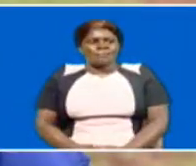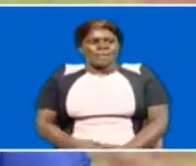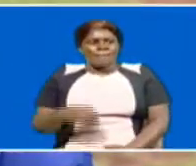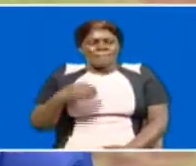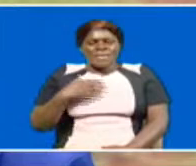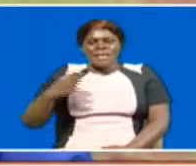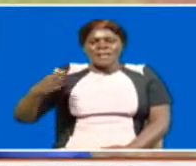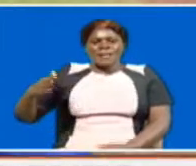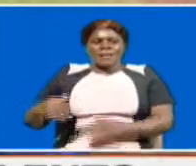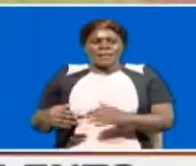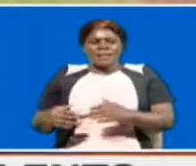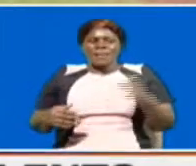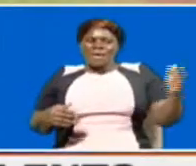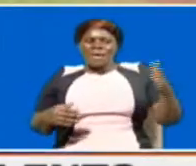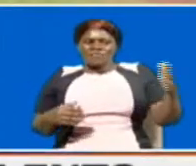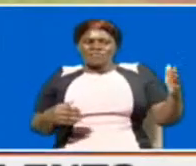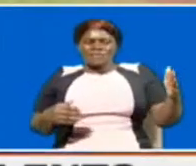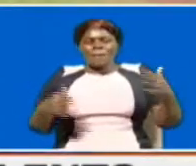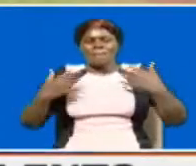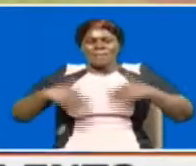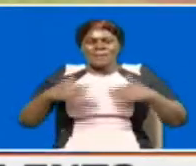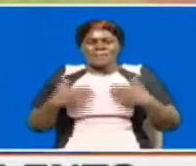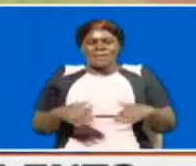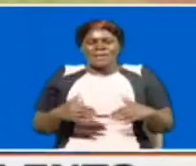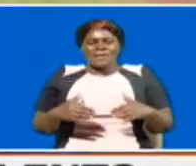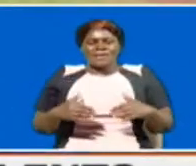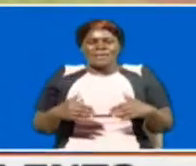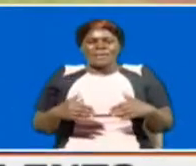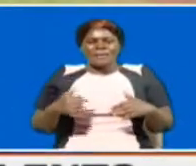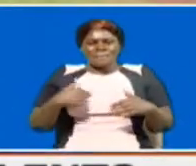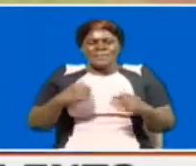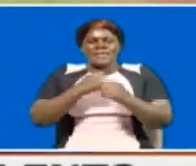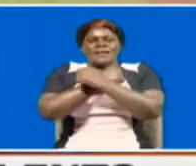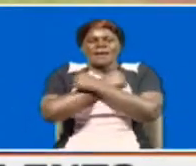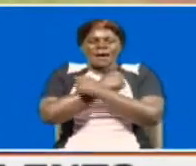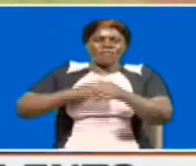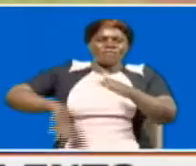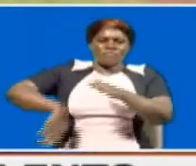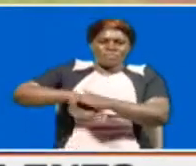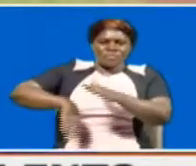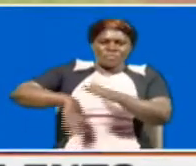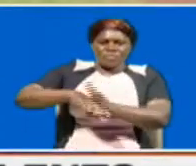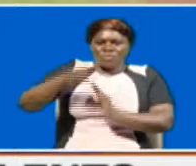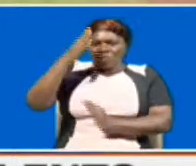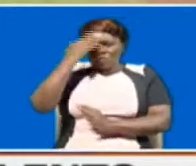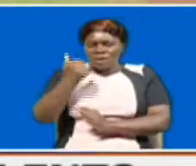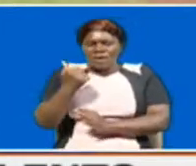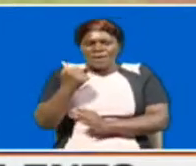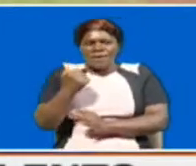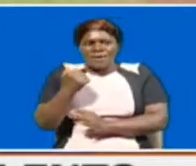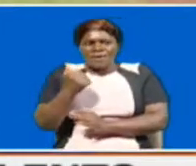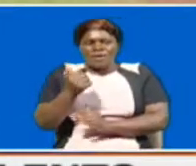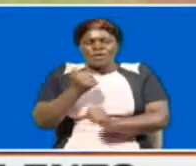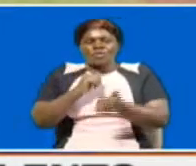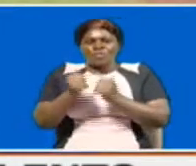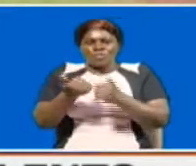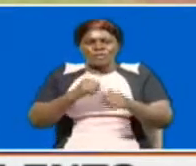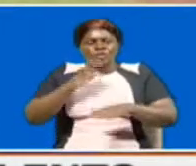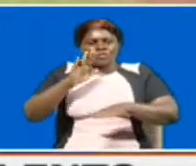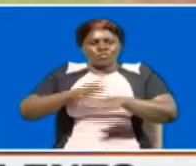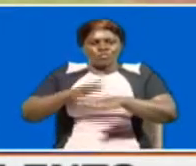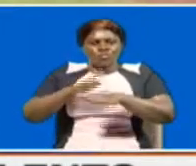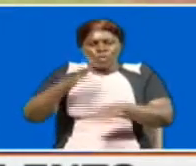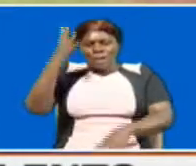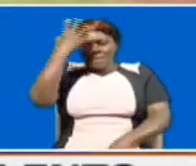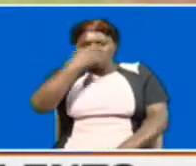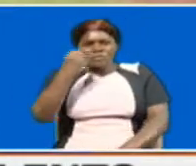wing and I like soccer for the game it is. It's a beautiful game